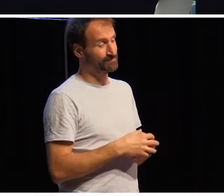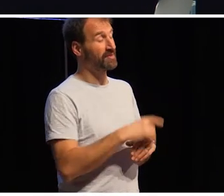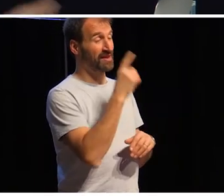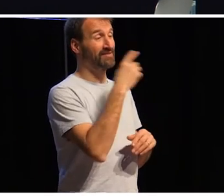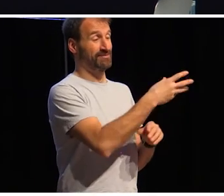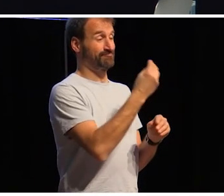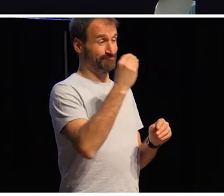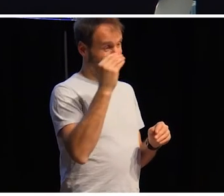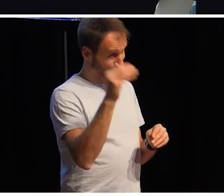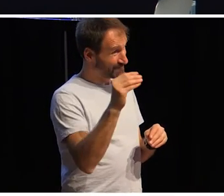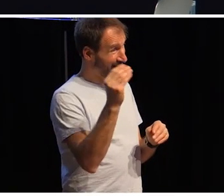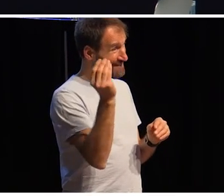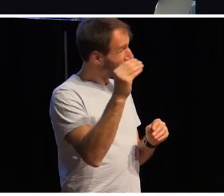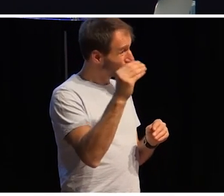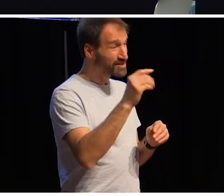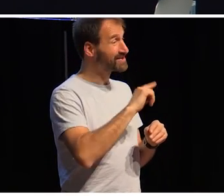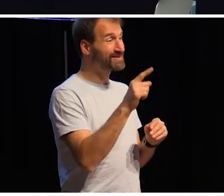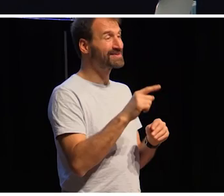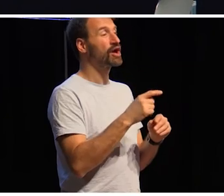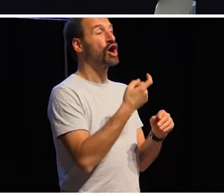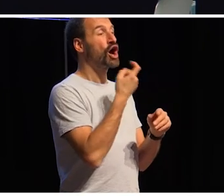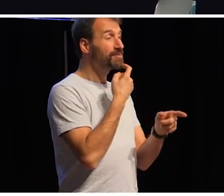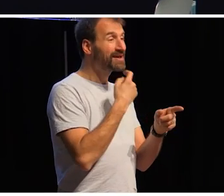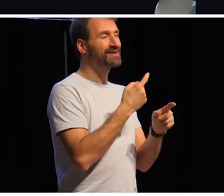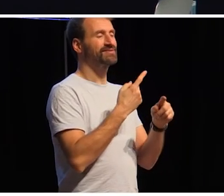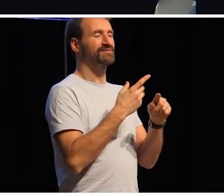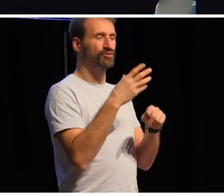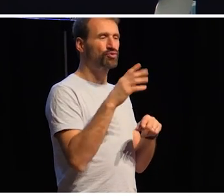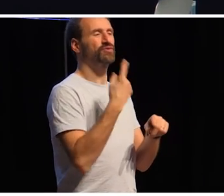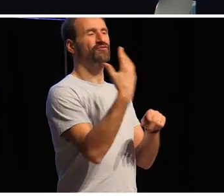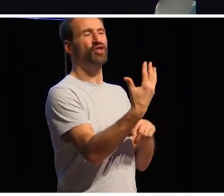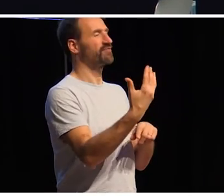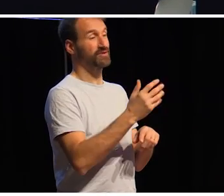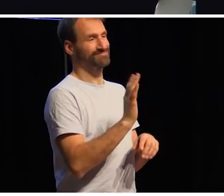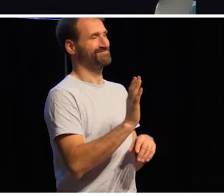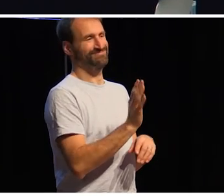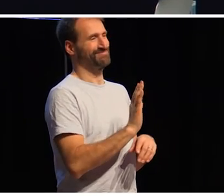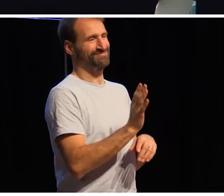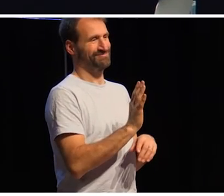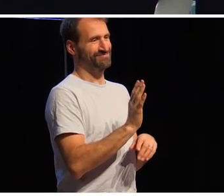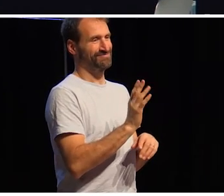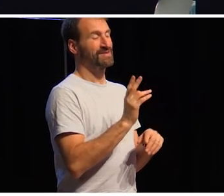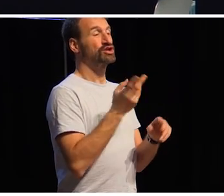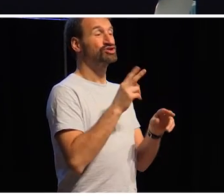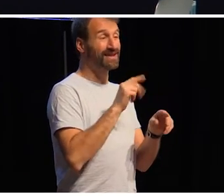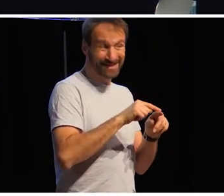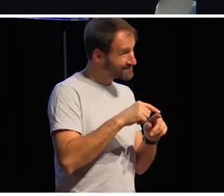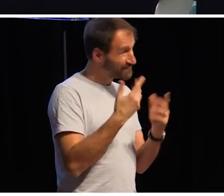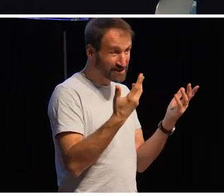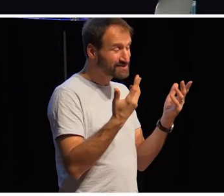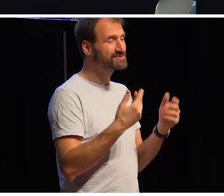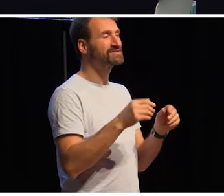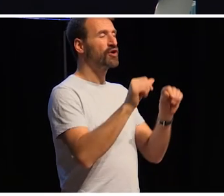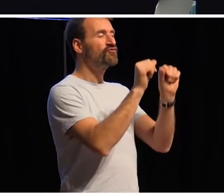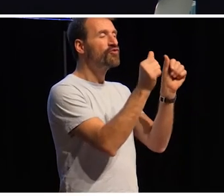is, we don't put the object and 5 in it. Instead, we put in the shape of our object